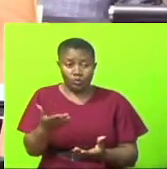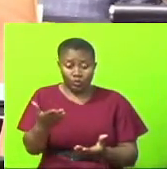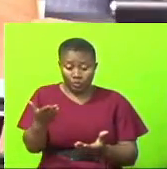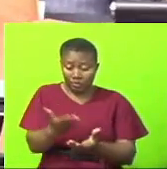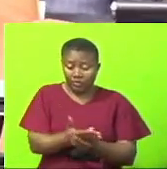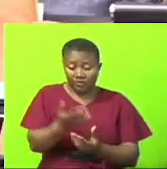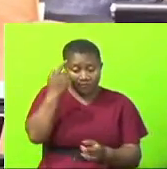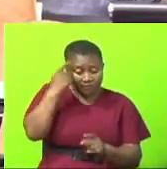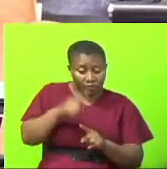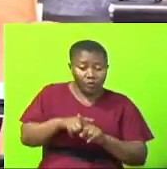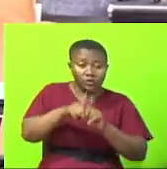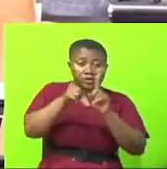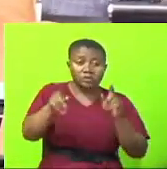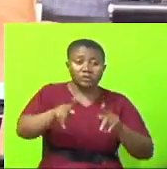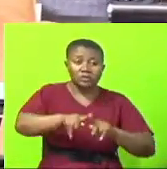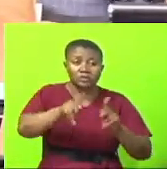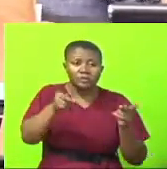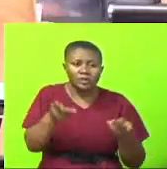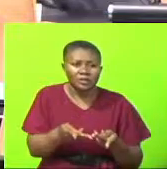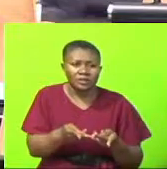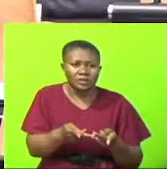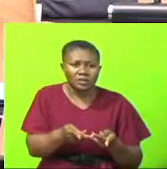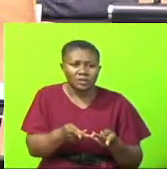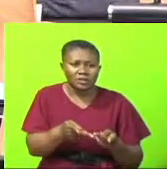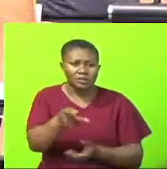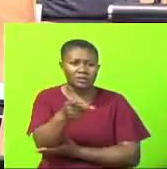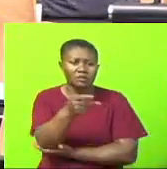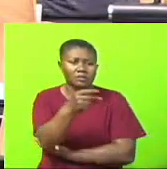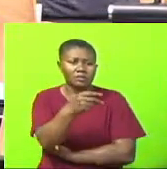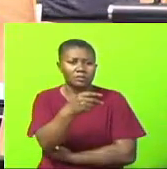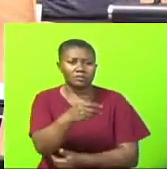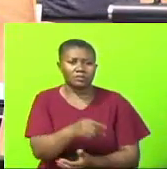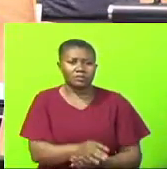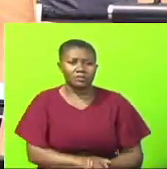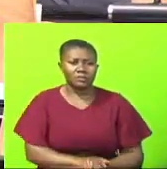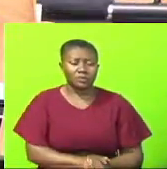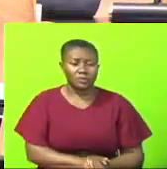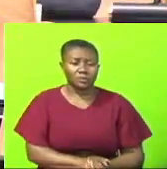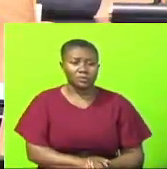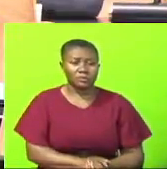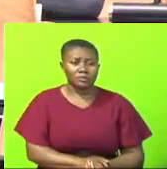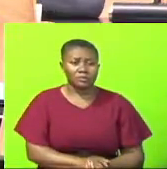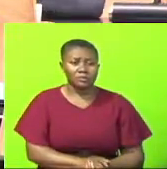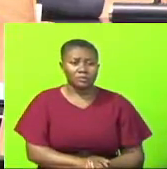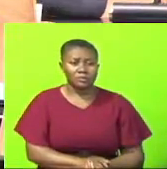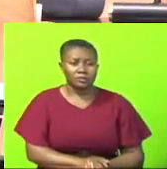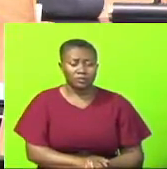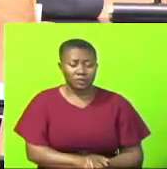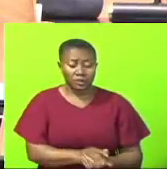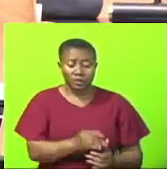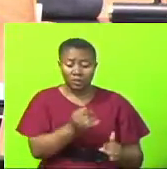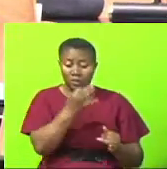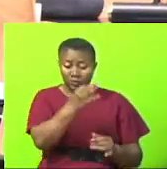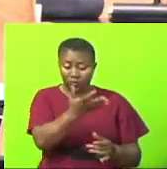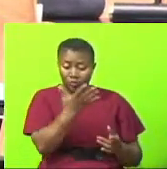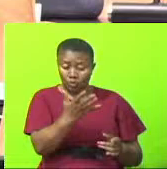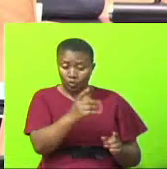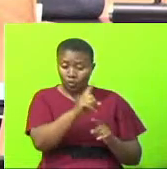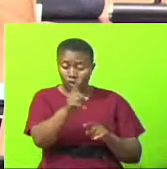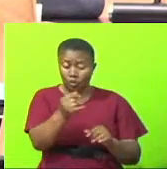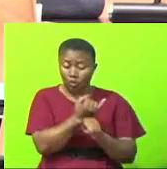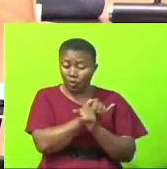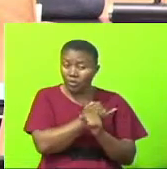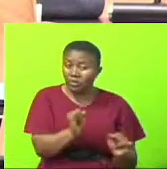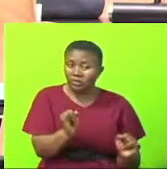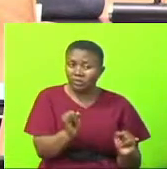party, you cease to belong to that party. That brought you to this other house. Having filed as an independent candidate, you fail or you have ceased